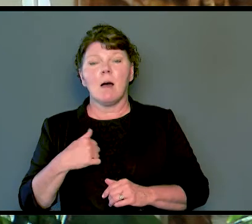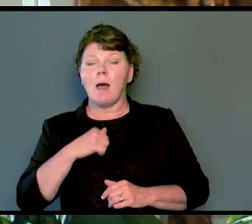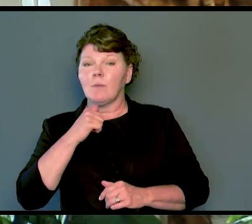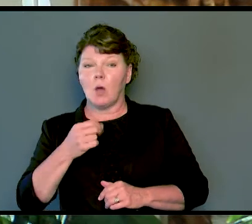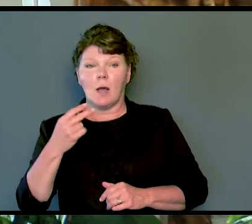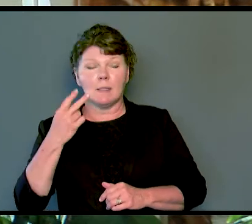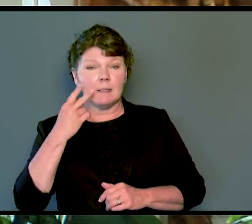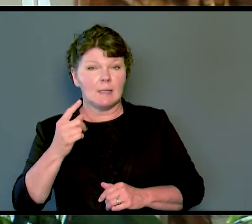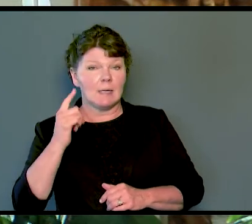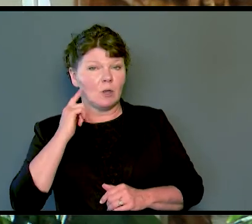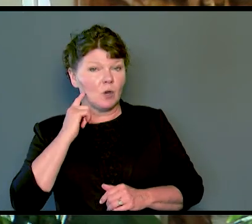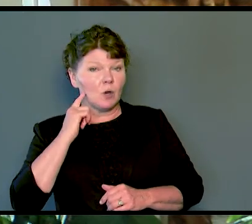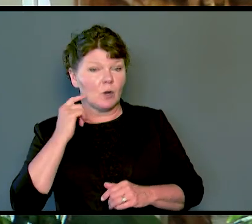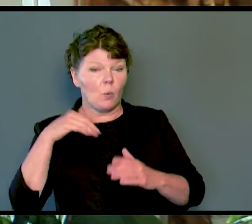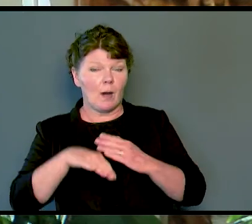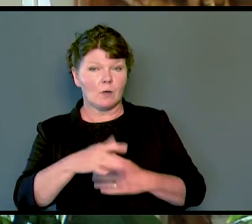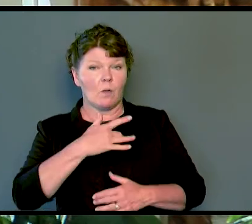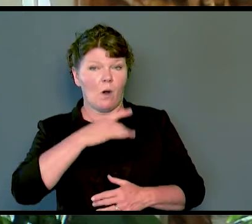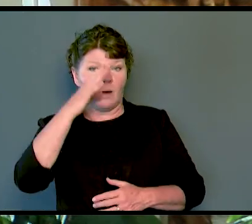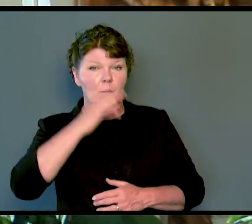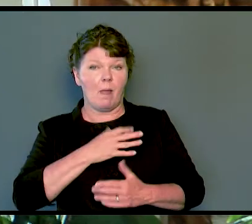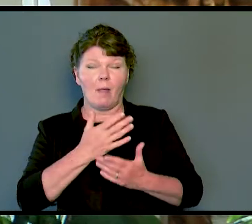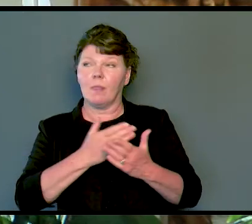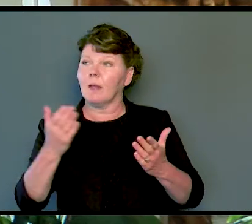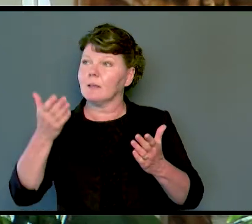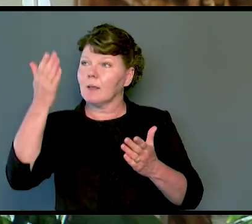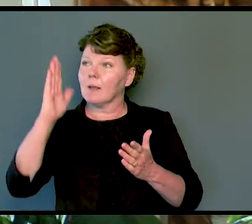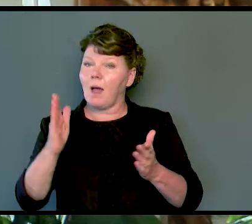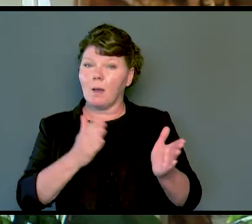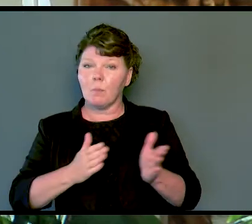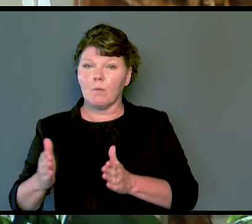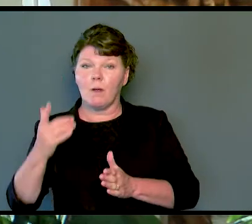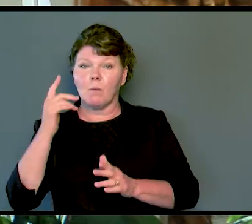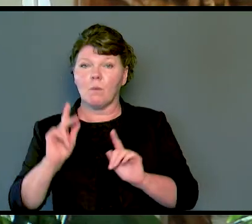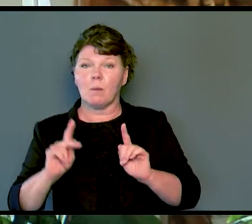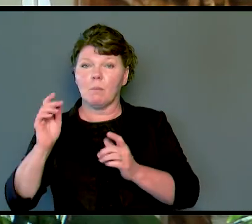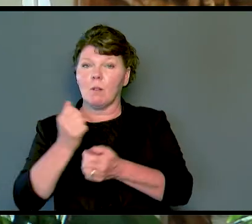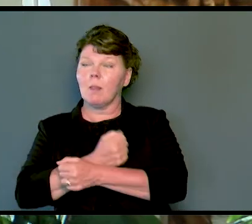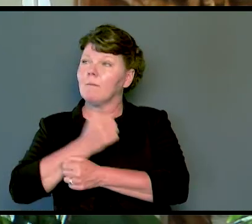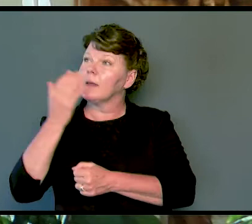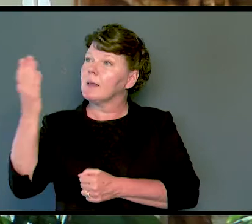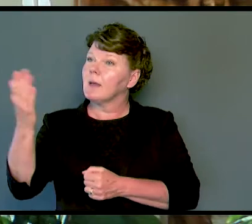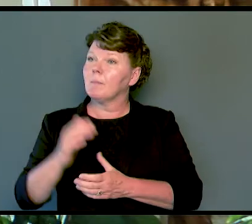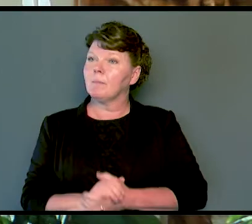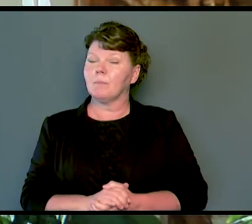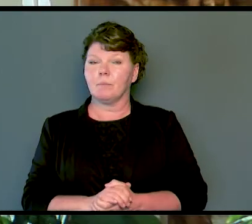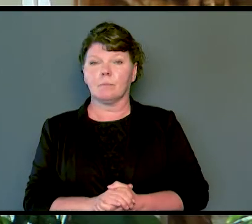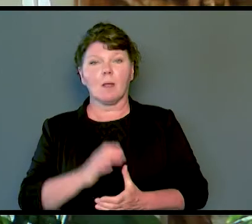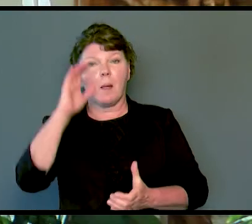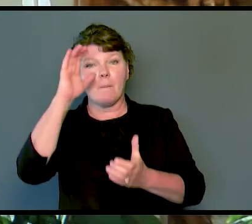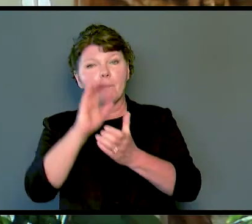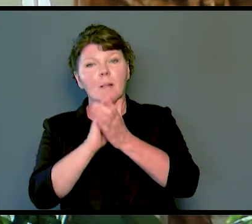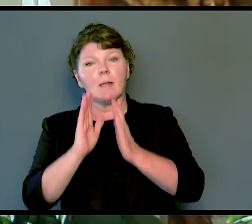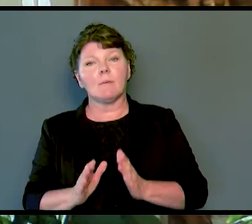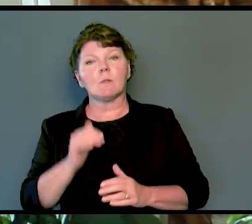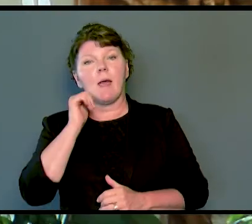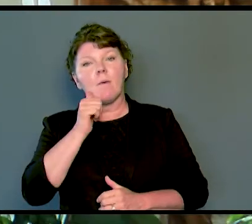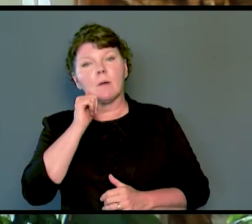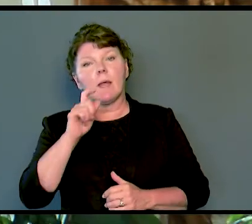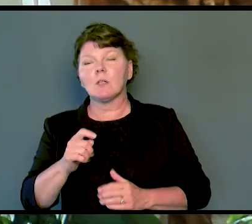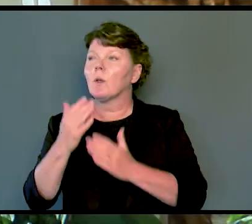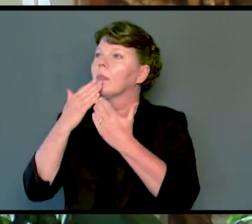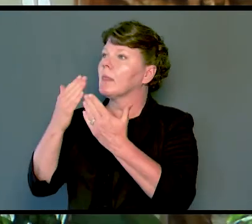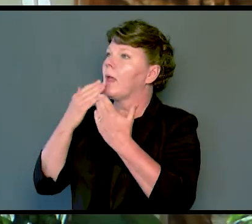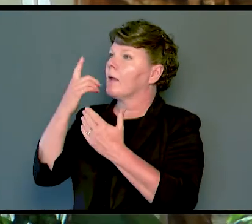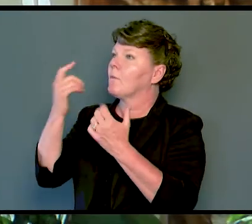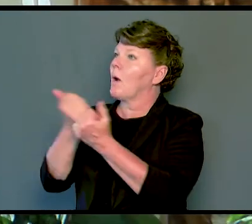nor ear heard, neither have entered into the heart of man the things that God has prepared for those who love him." Believers should thank God every